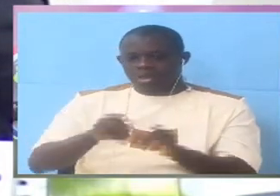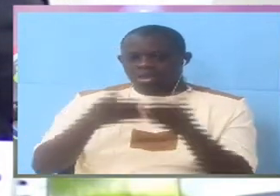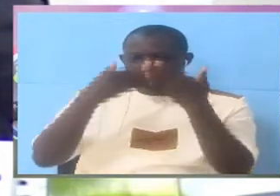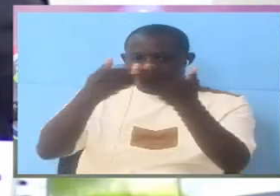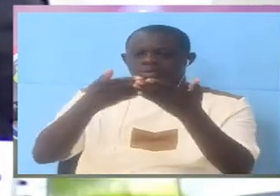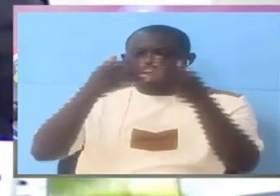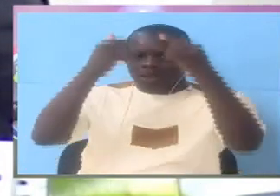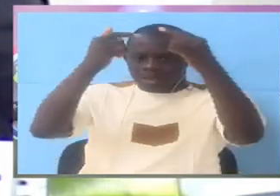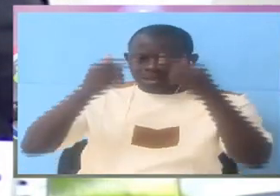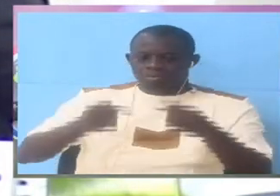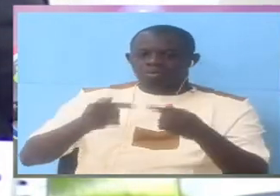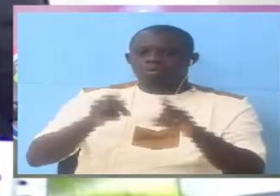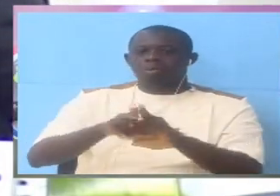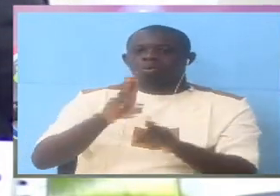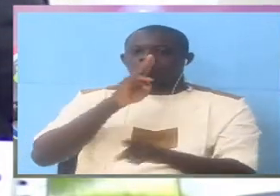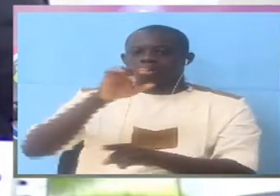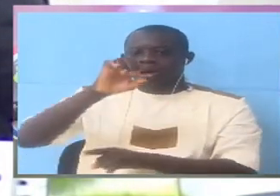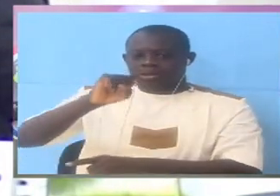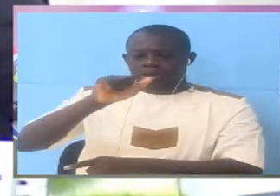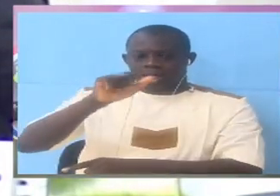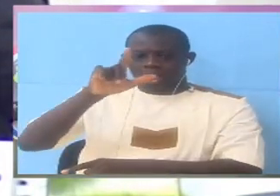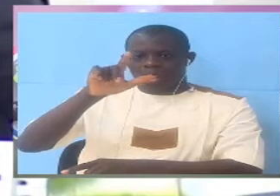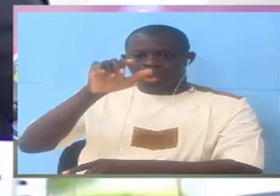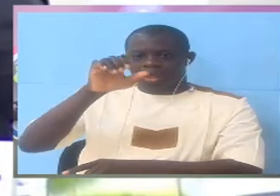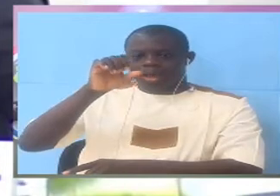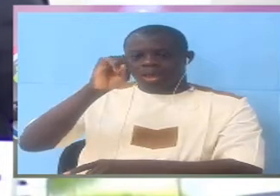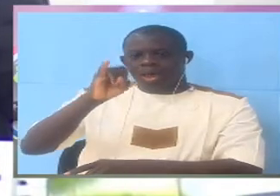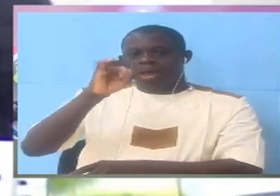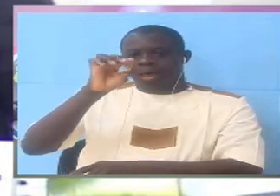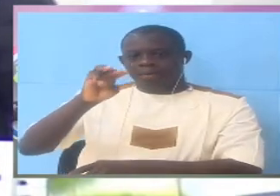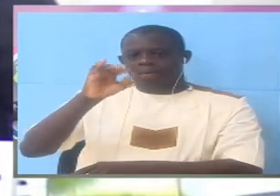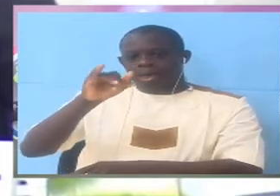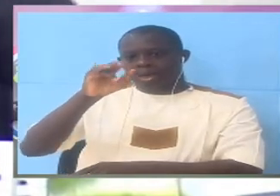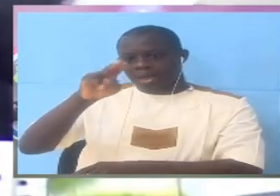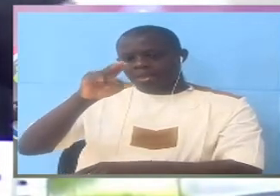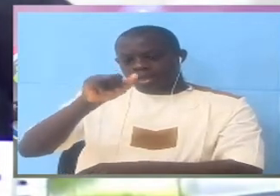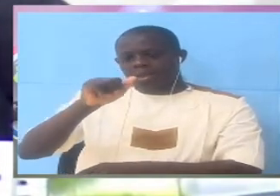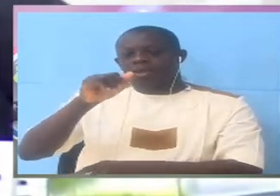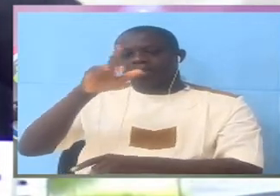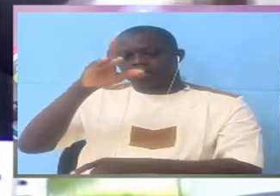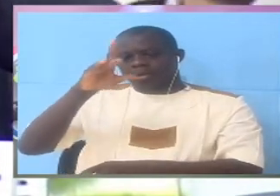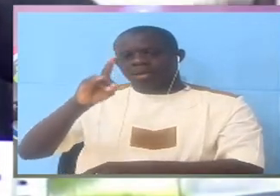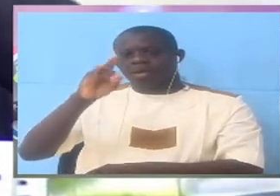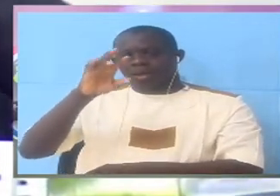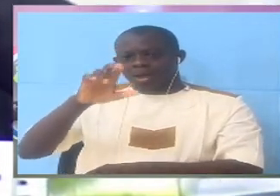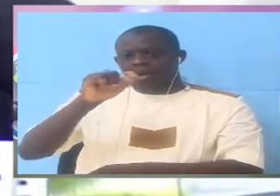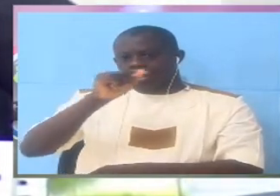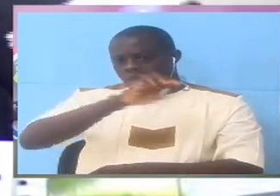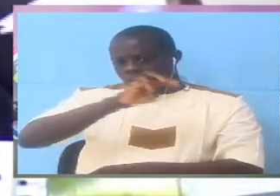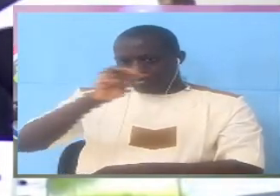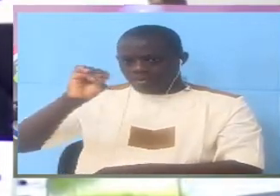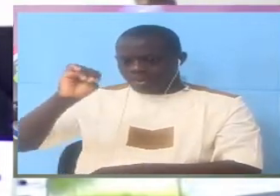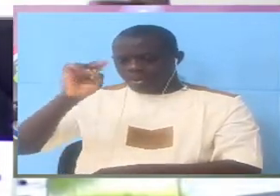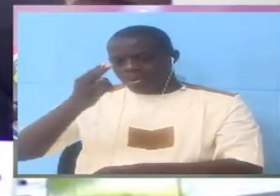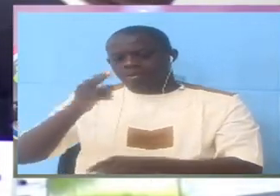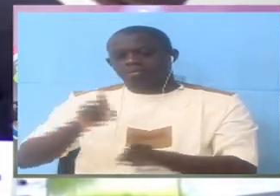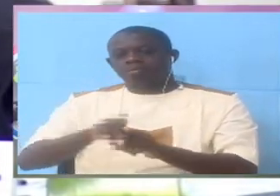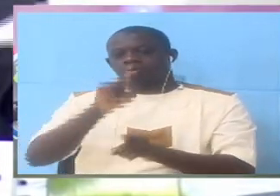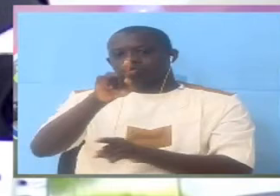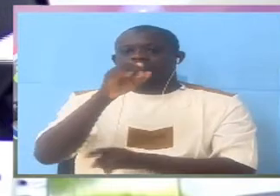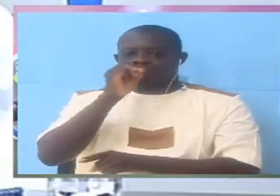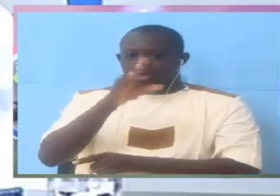statement by Salmina Drame. I said that's his department. That's his person. You said it was external